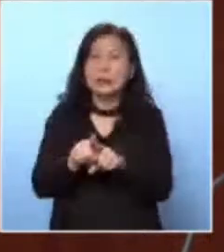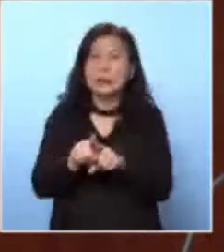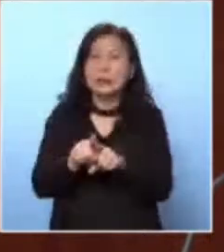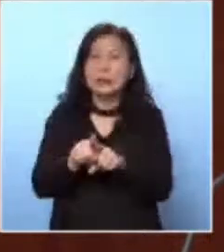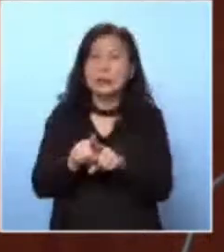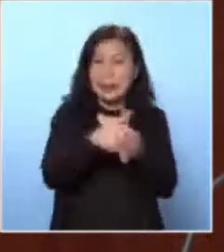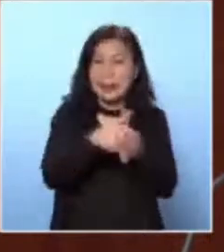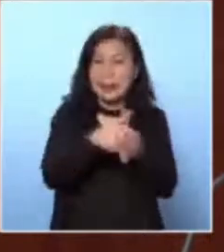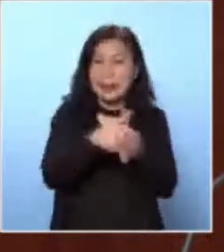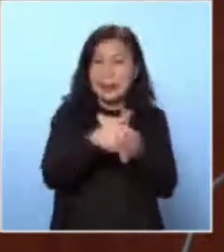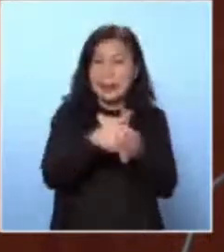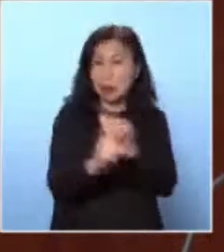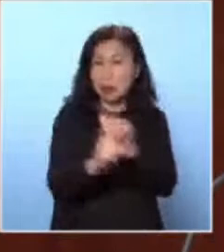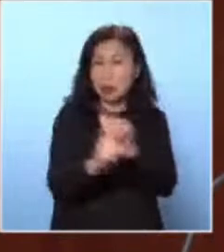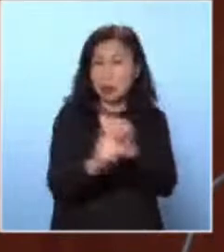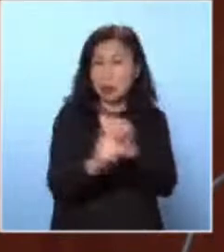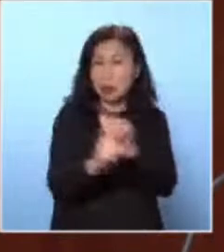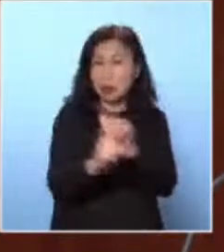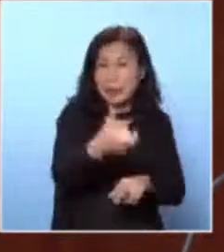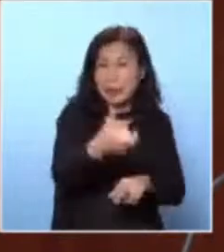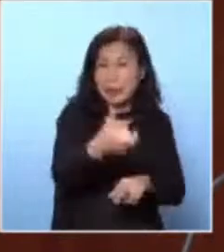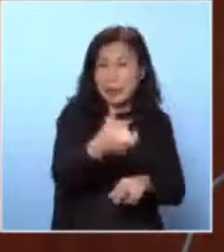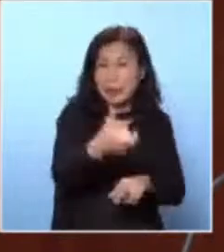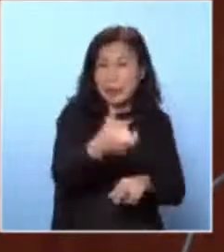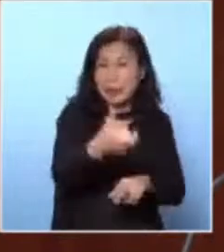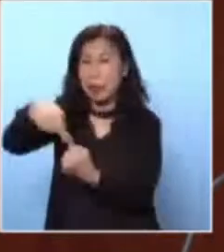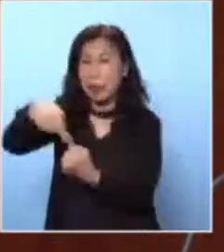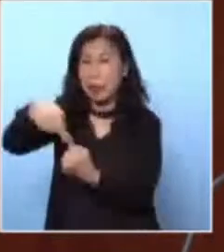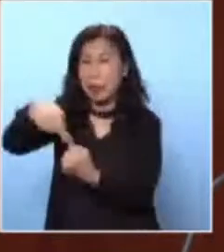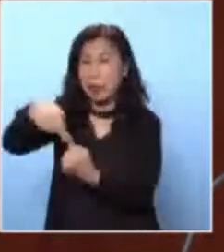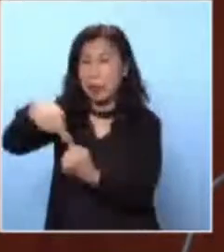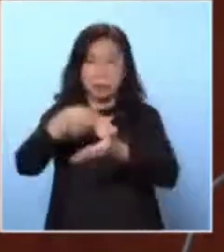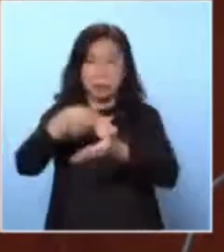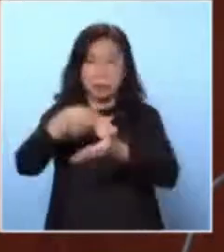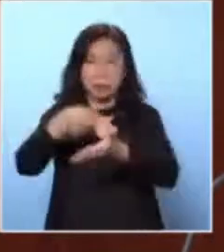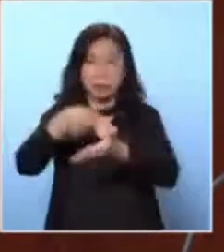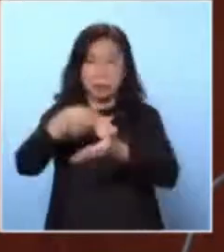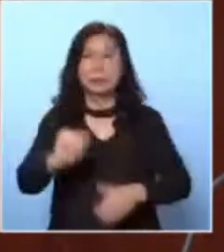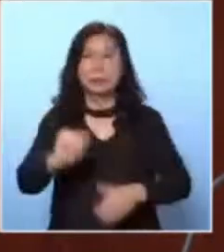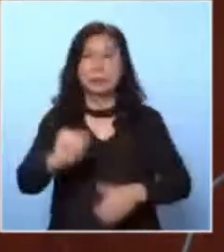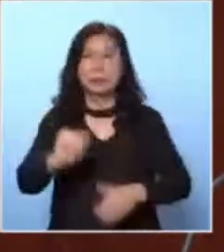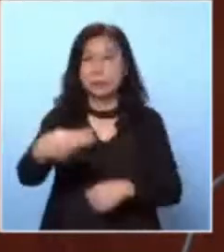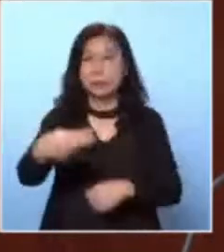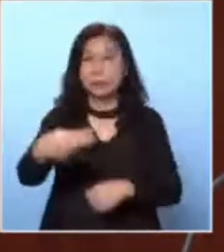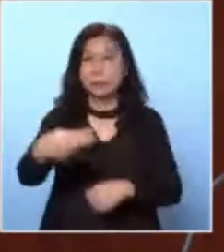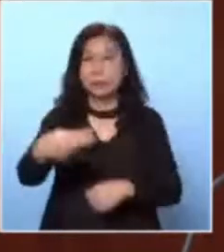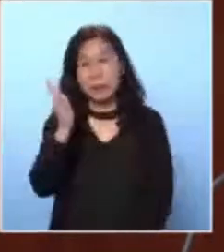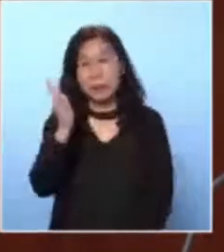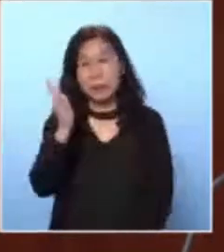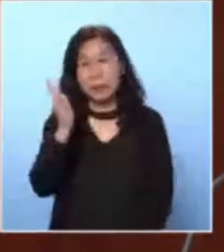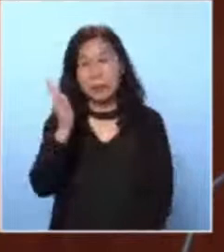flats. 2. Sustain Hong Kong HA redevelopment projects.